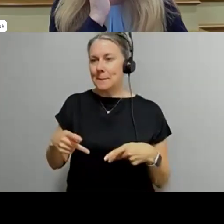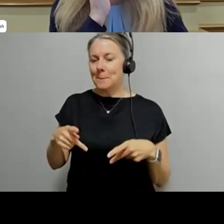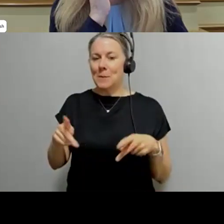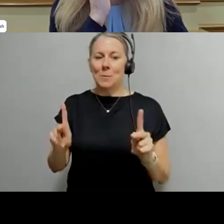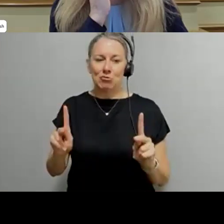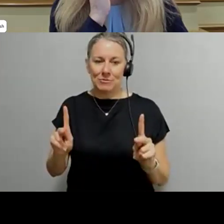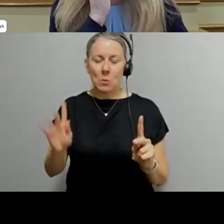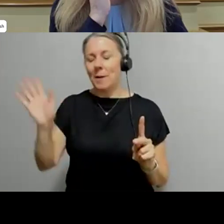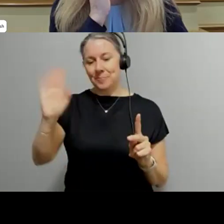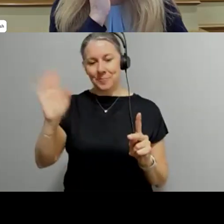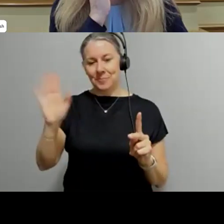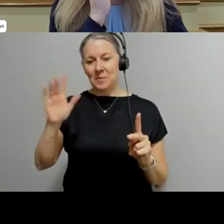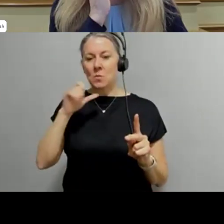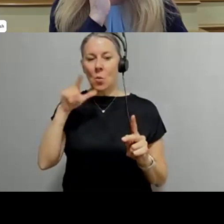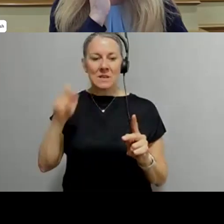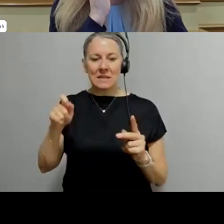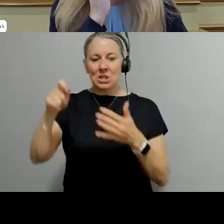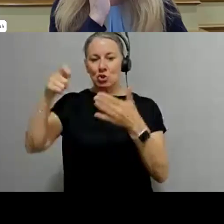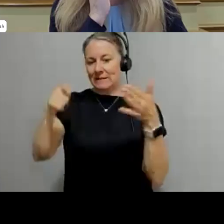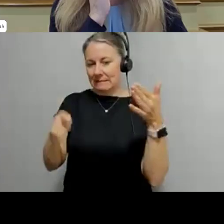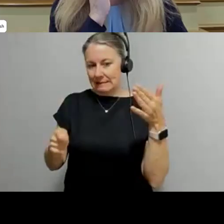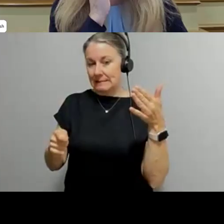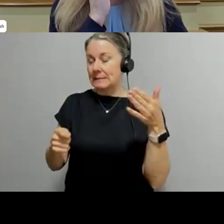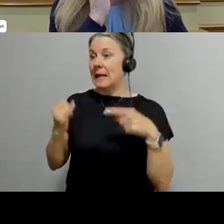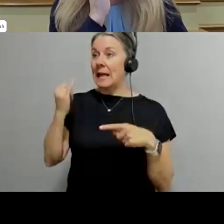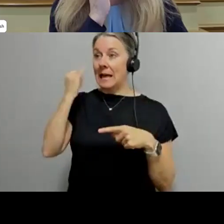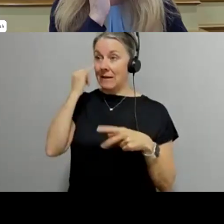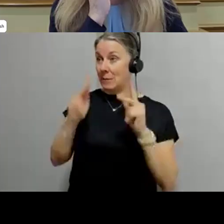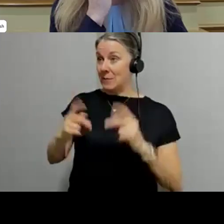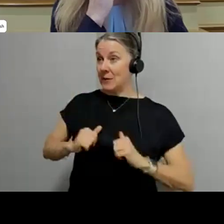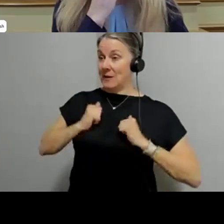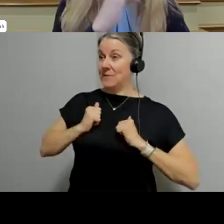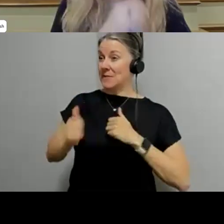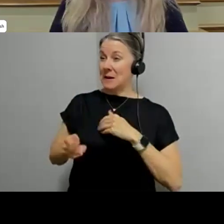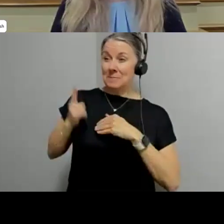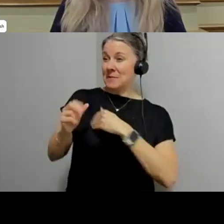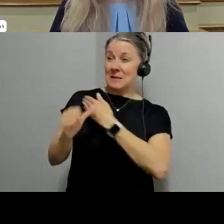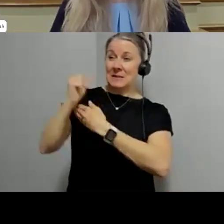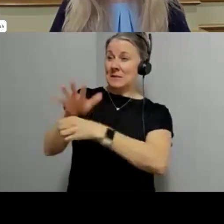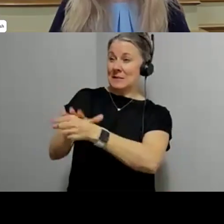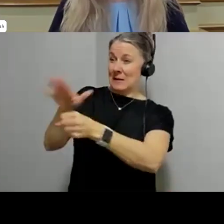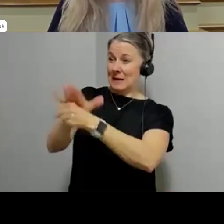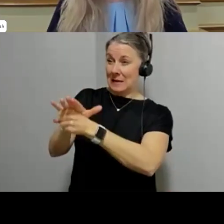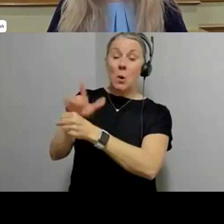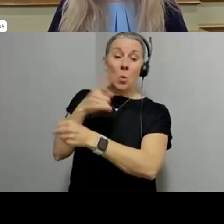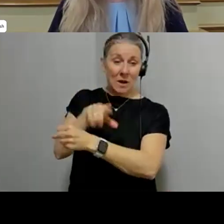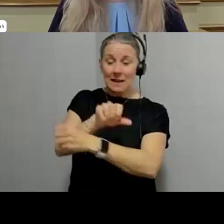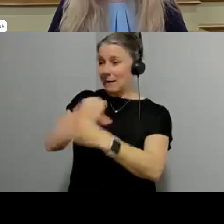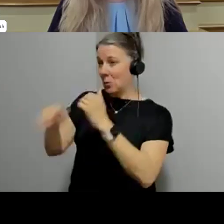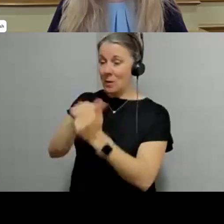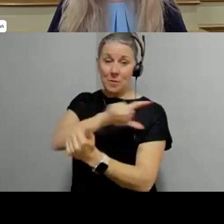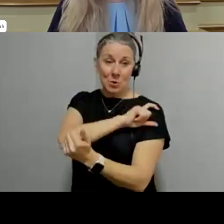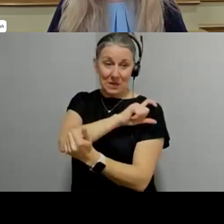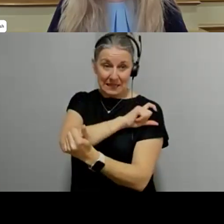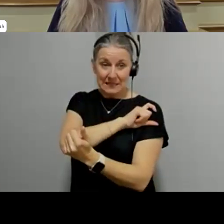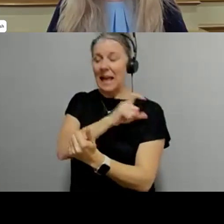have checklists. We can go in with the police if people are living at high risk, and we can do, as Arlene taught me many years ago,